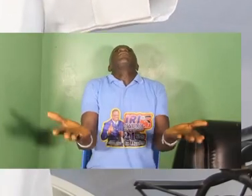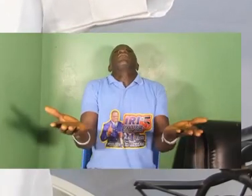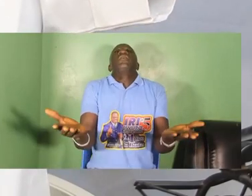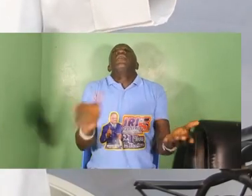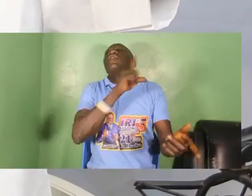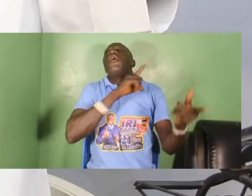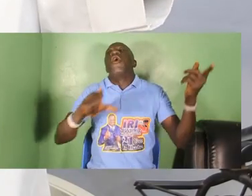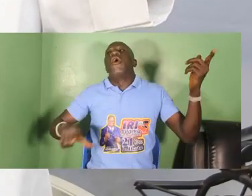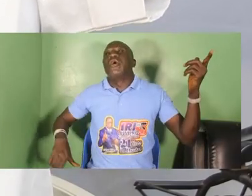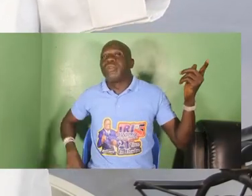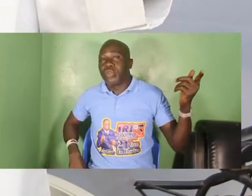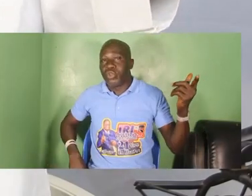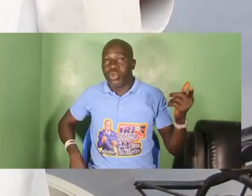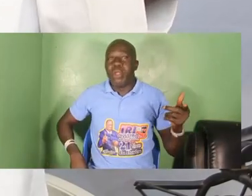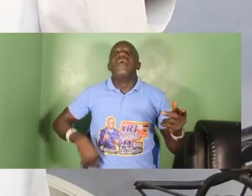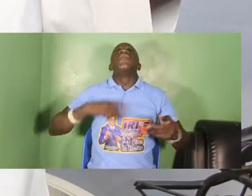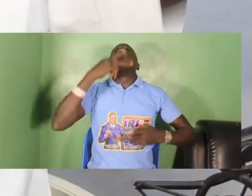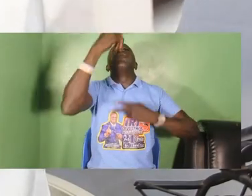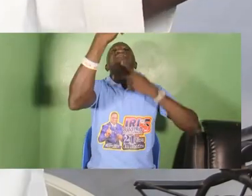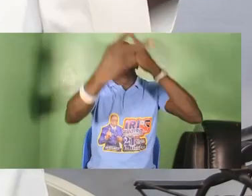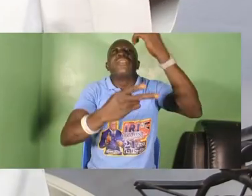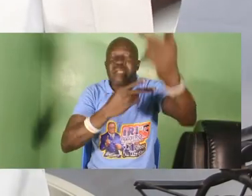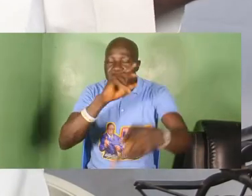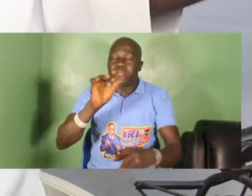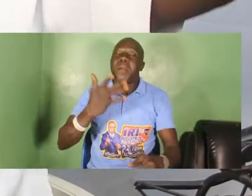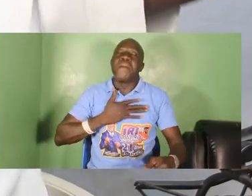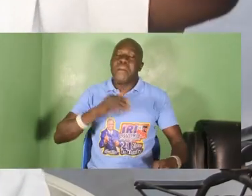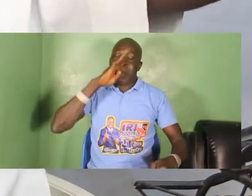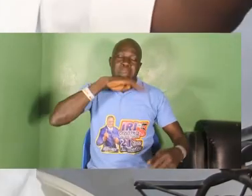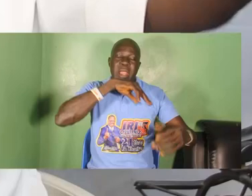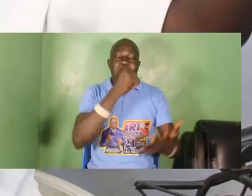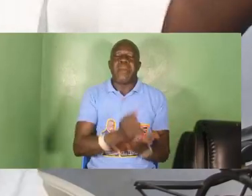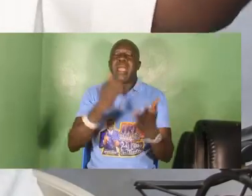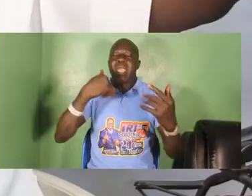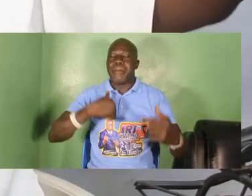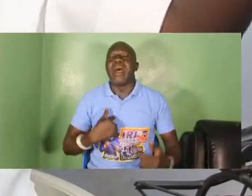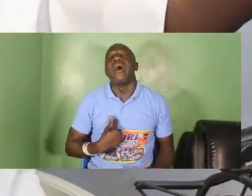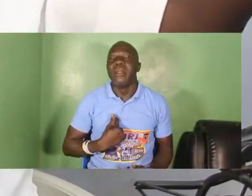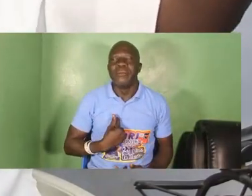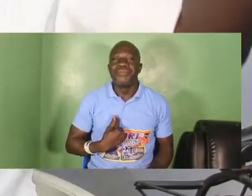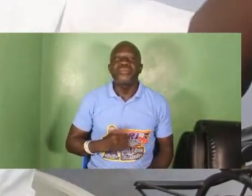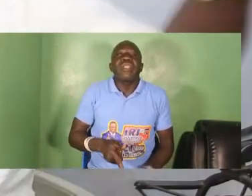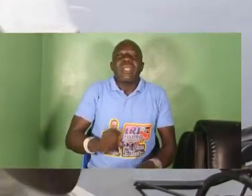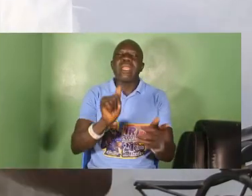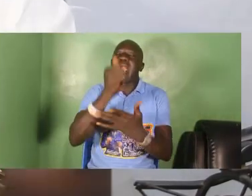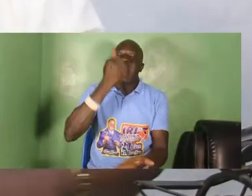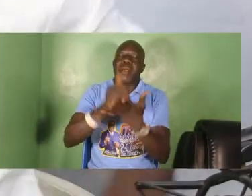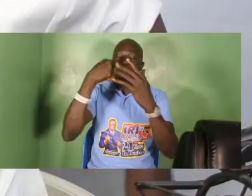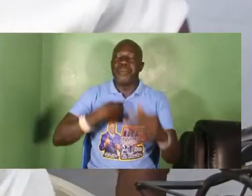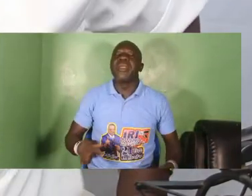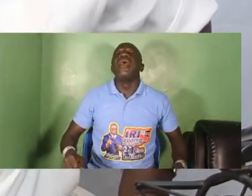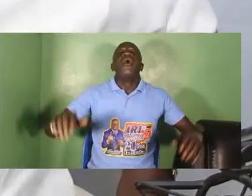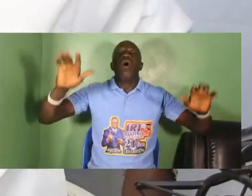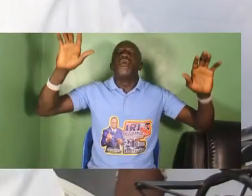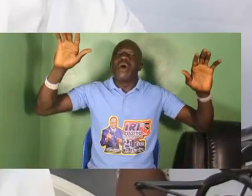up your head. Speak to my benefactor. Speak to my helper. Let them help you.